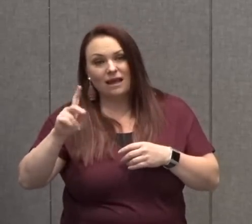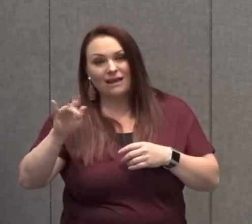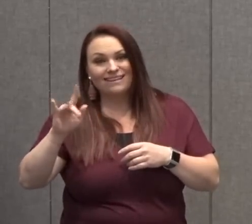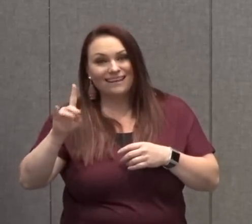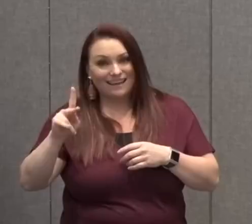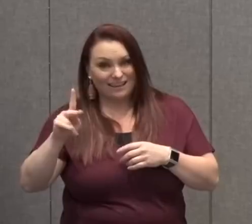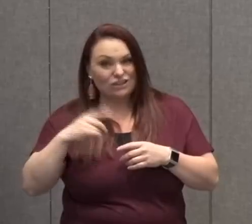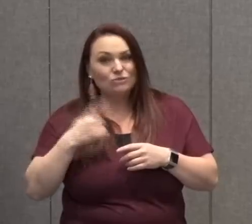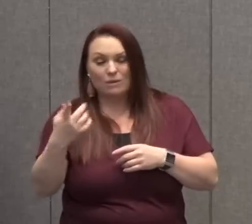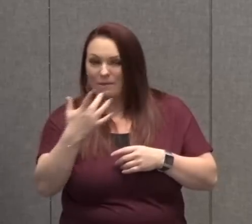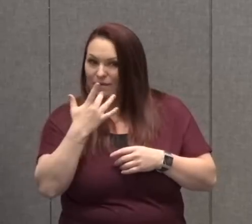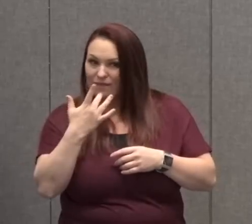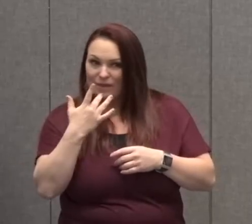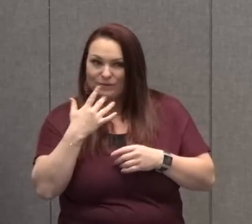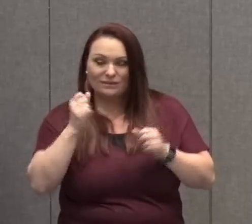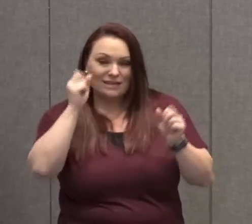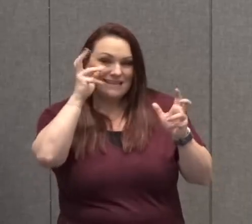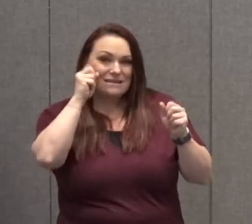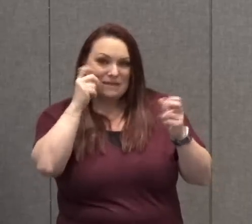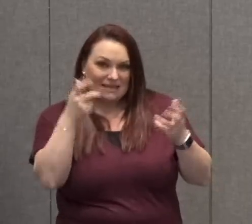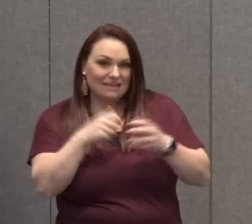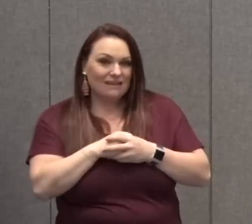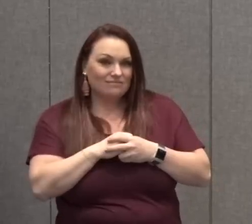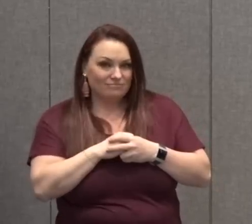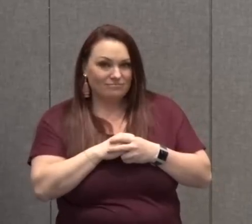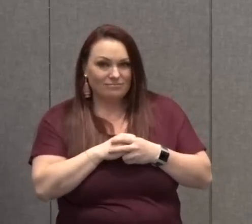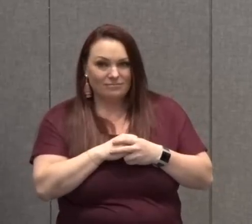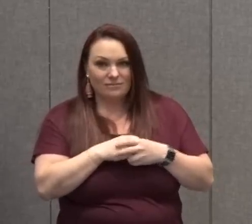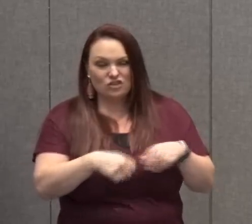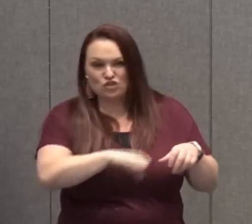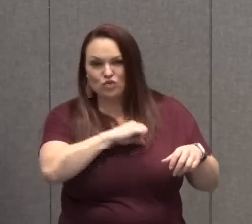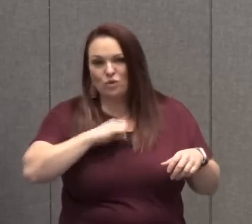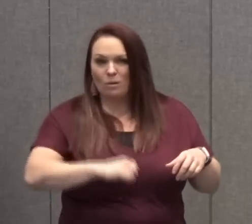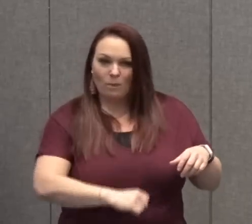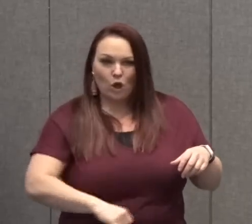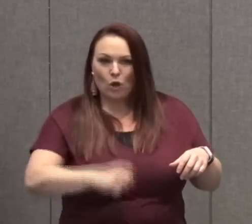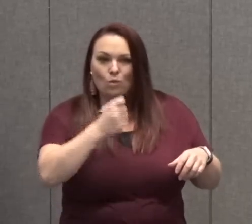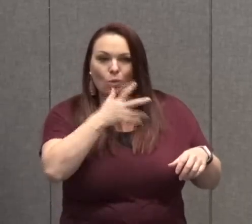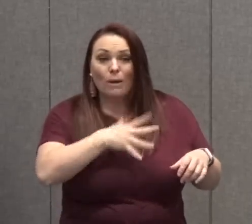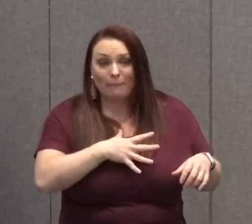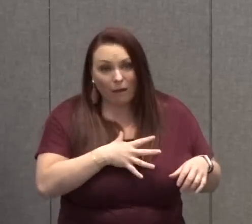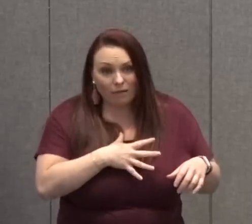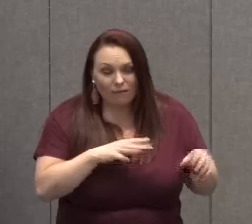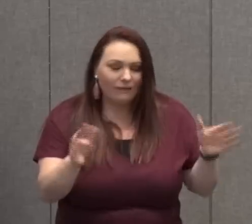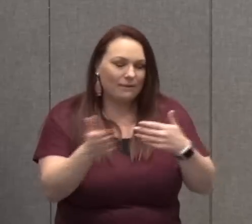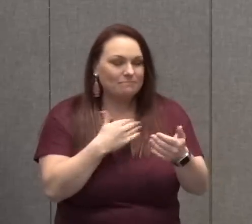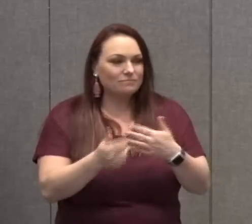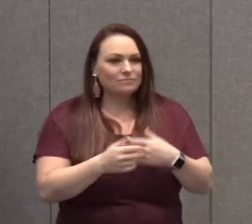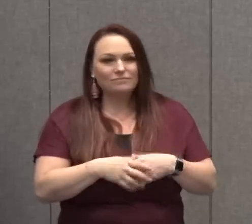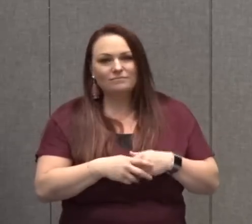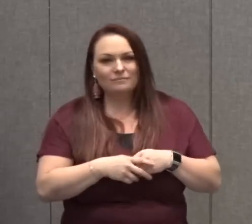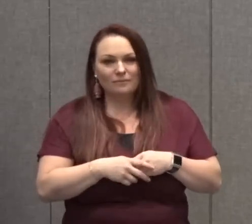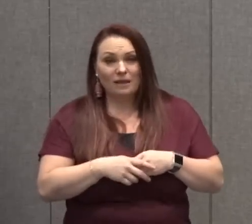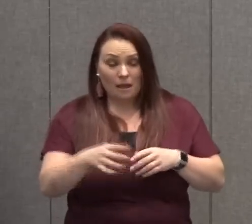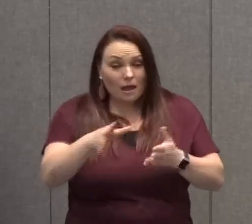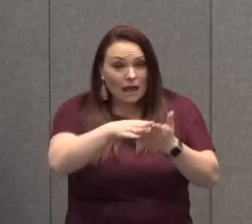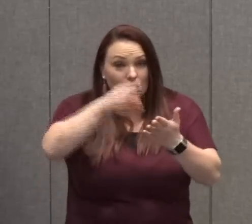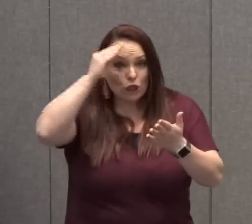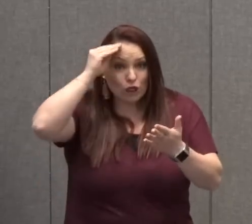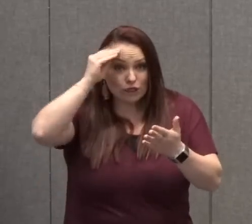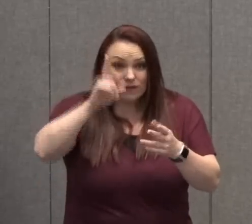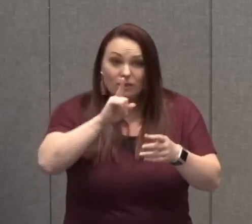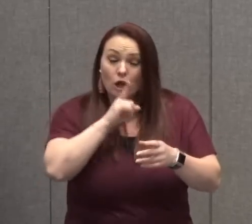sidekicks. She's mine. think. Super cool. Superhero. But I learned that there are